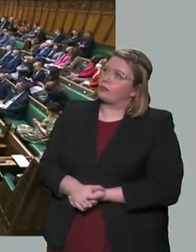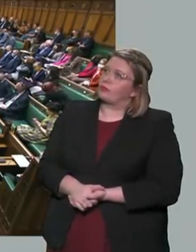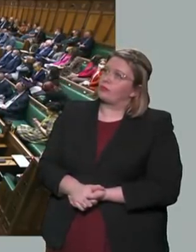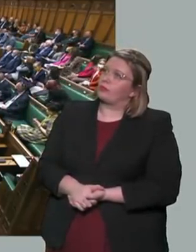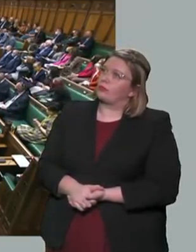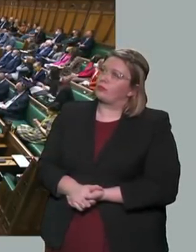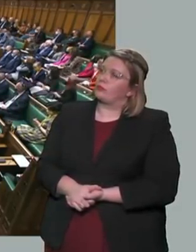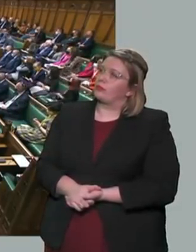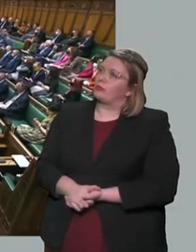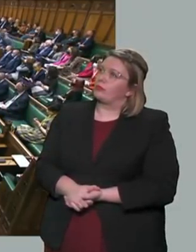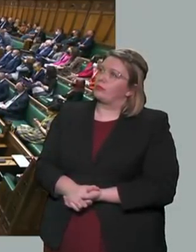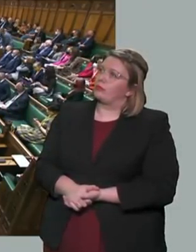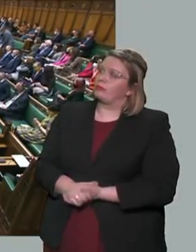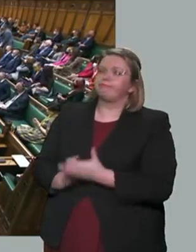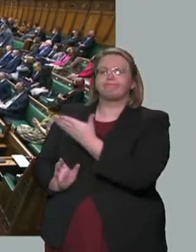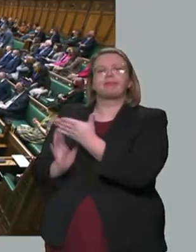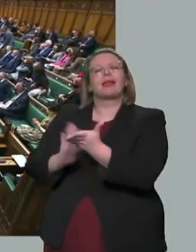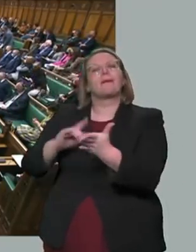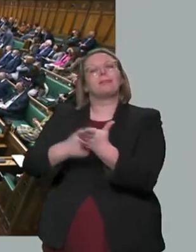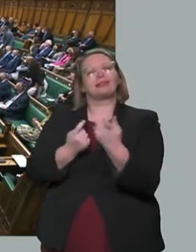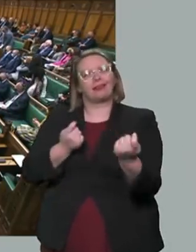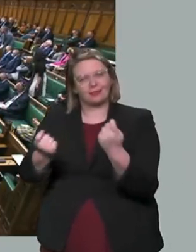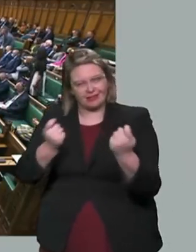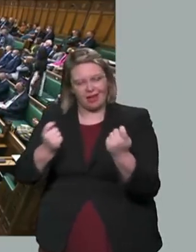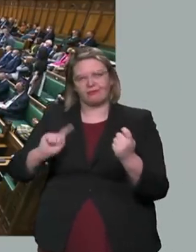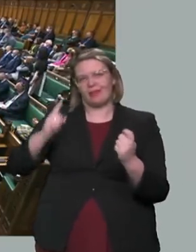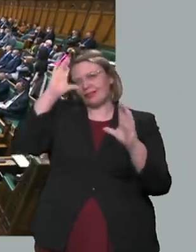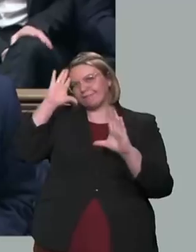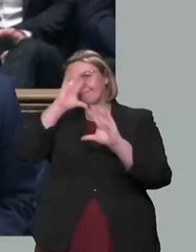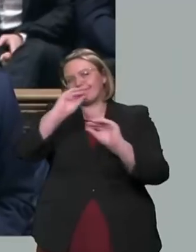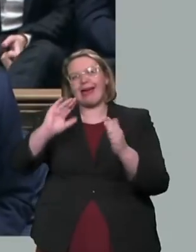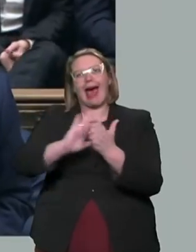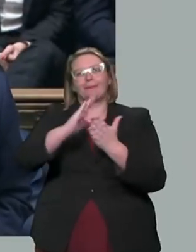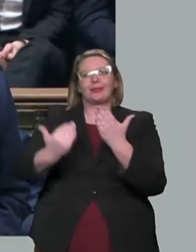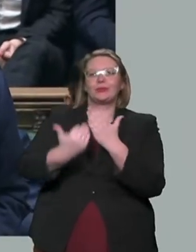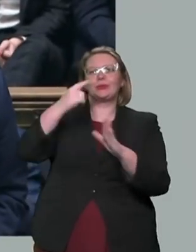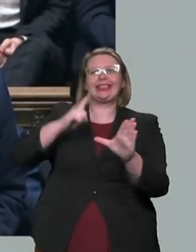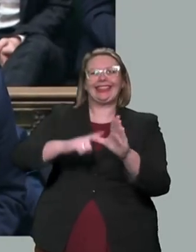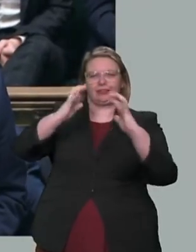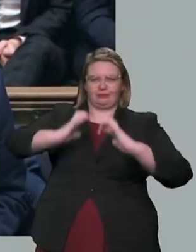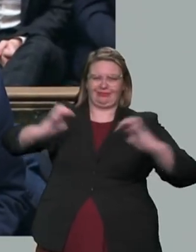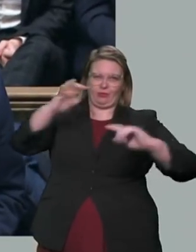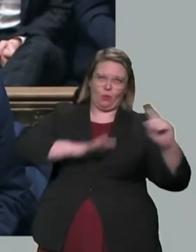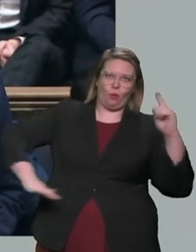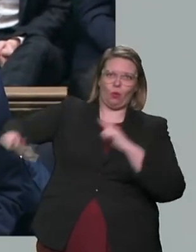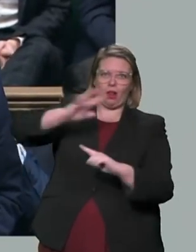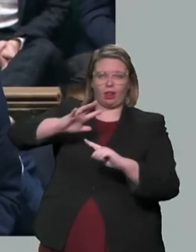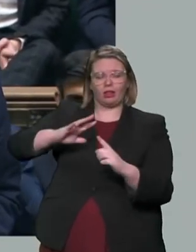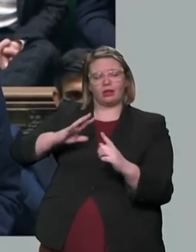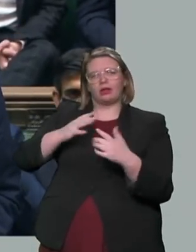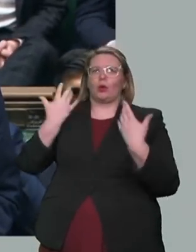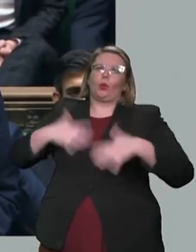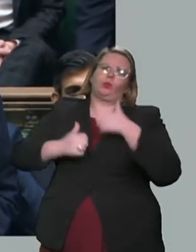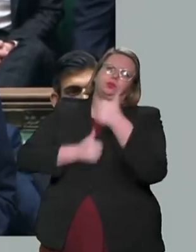Mr. Speaker, may I start by wishing you and all members a Happy New Year. Thanks to the heroic efforts of our vaccination